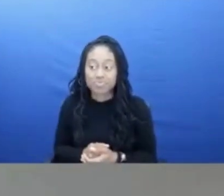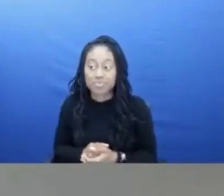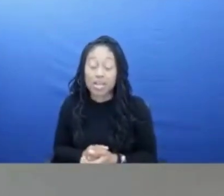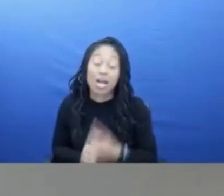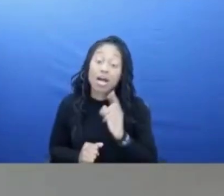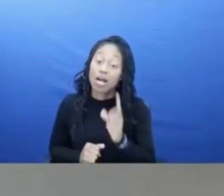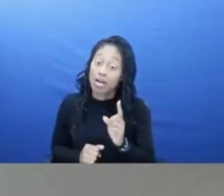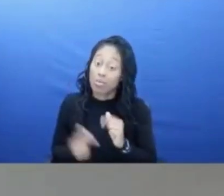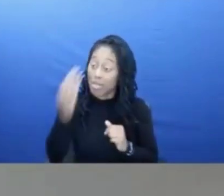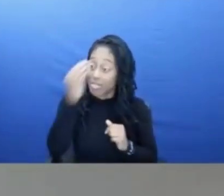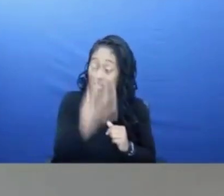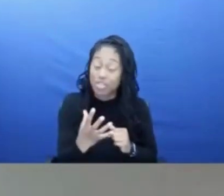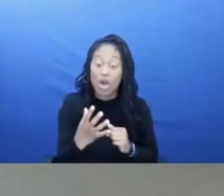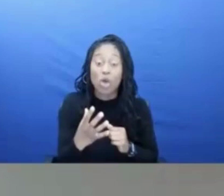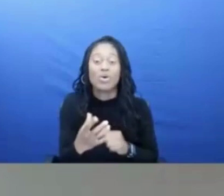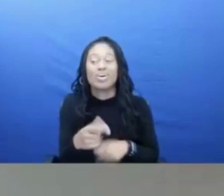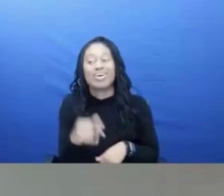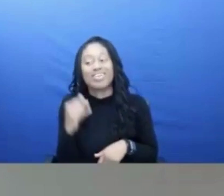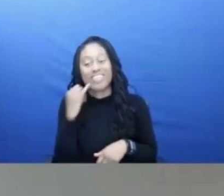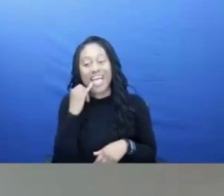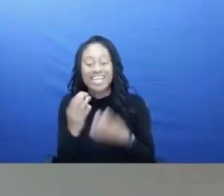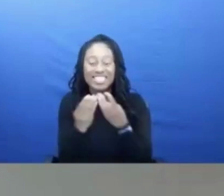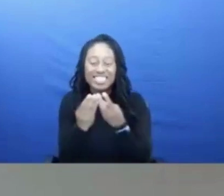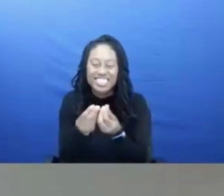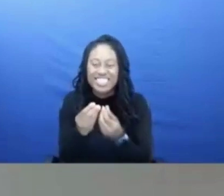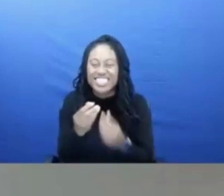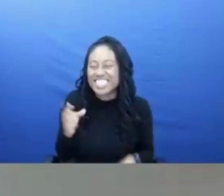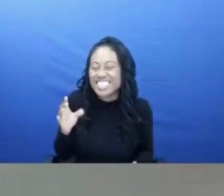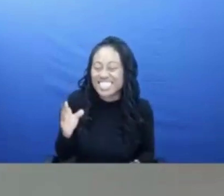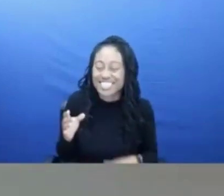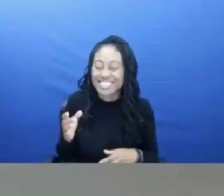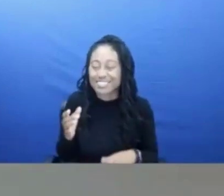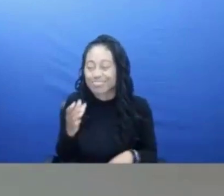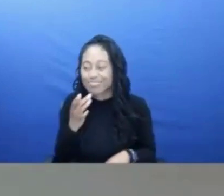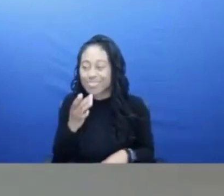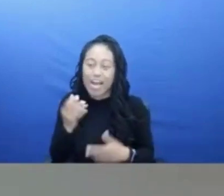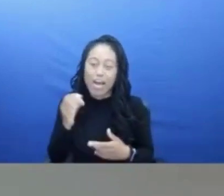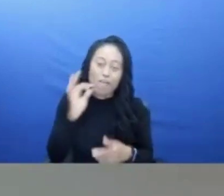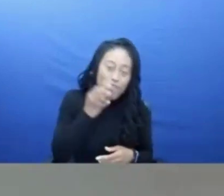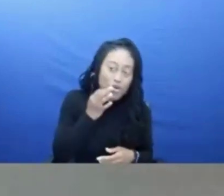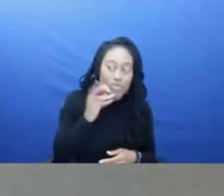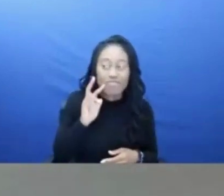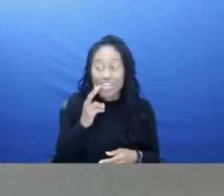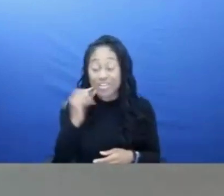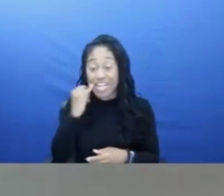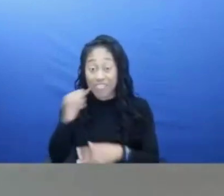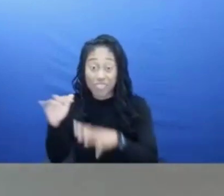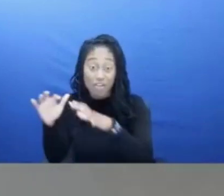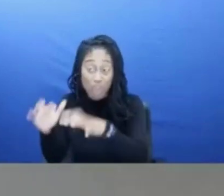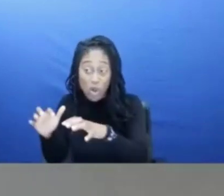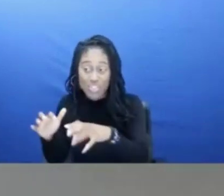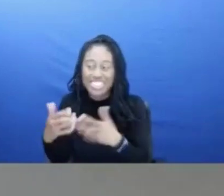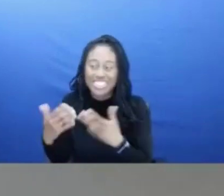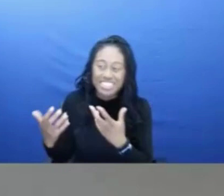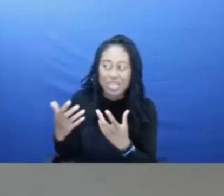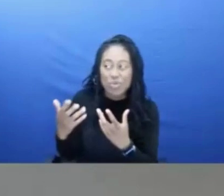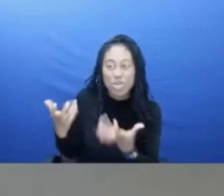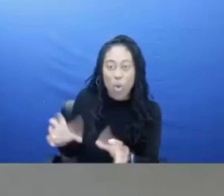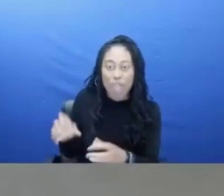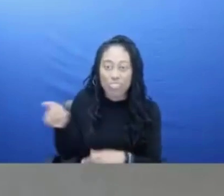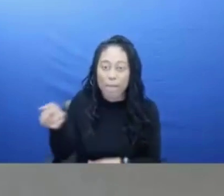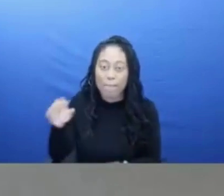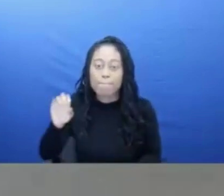is that the texture is usually impacted. And so again, to avoid fruits and vegetables that have been